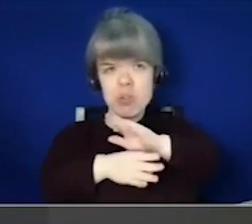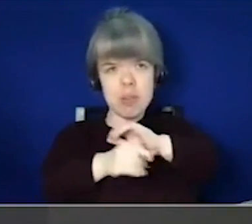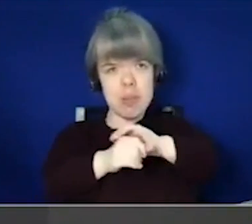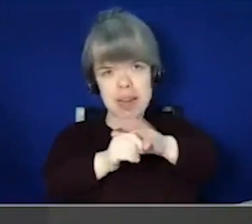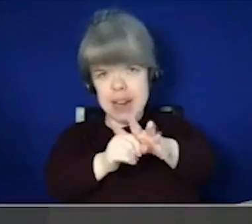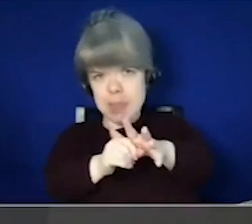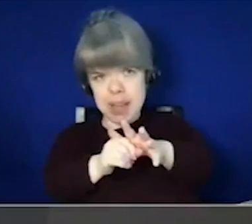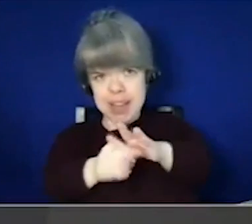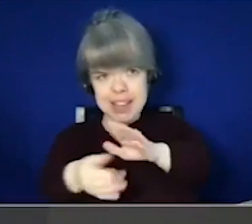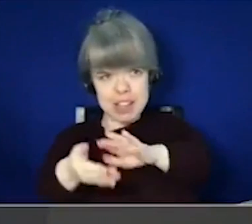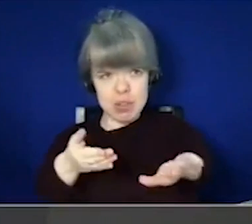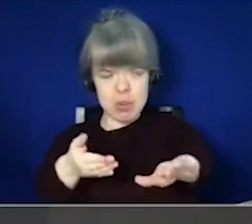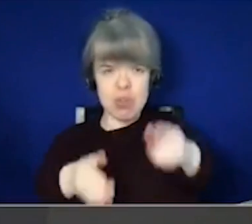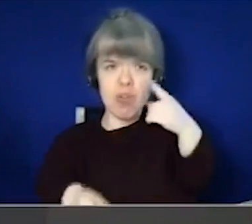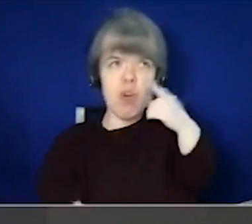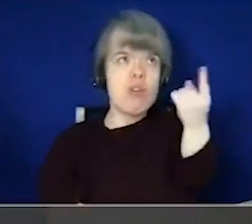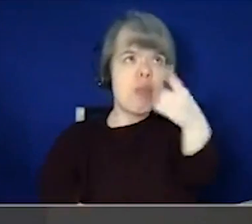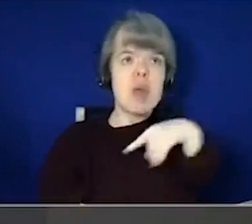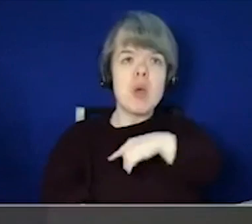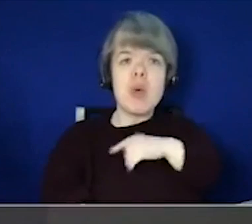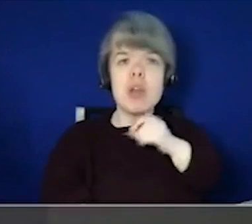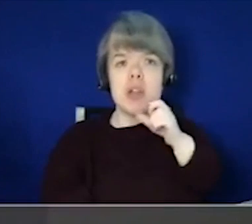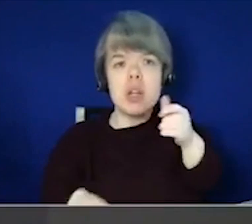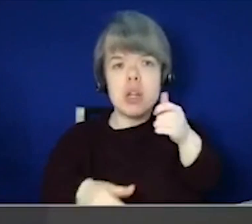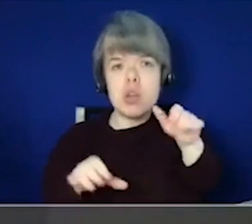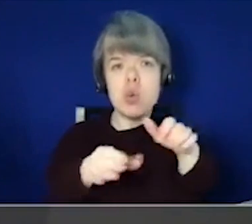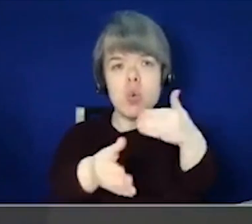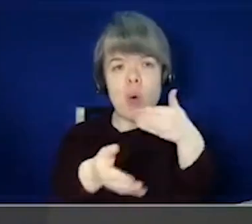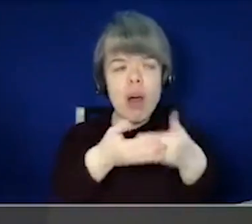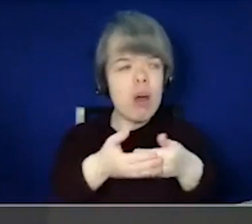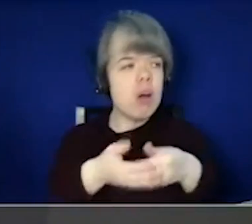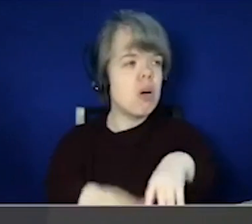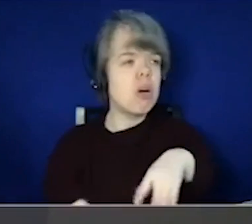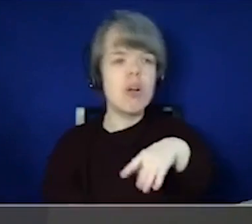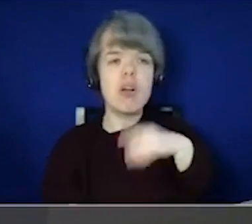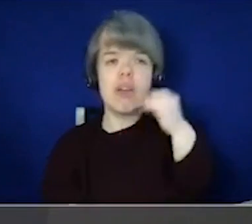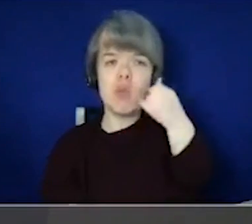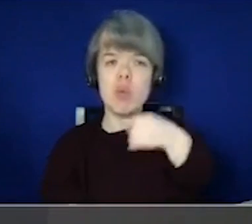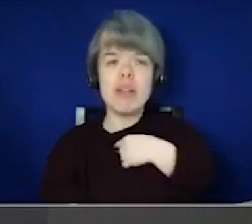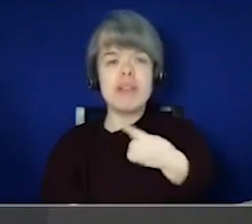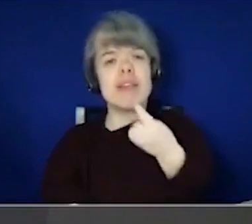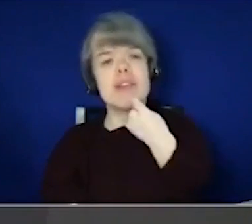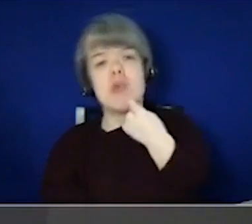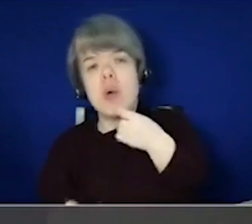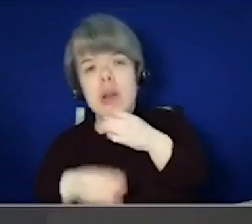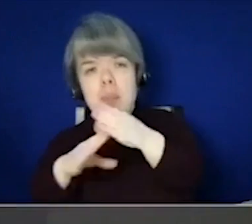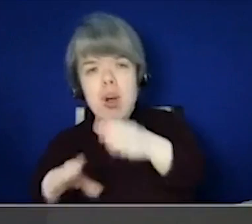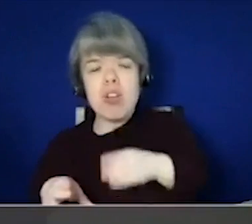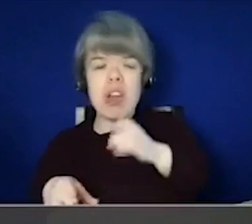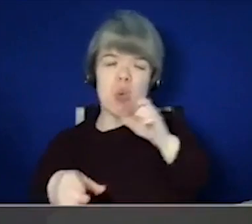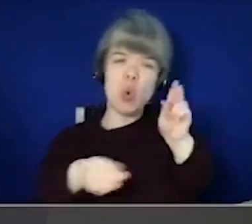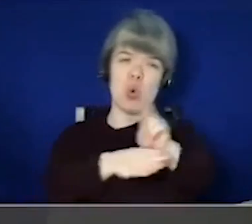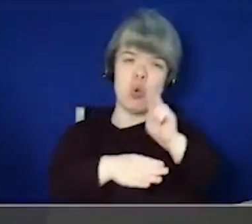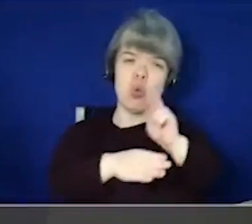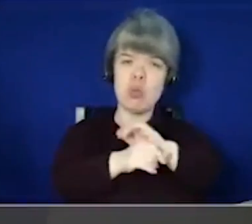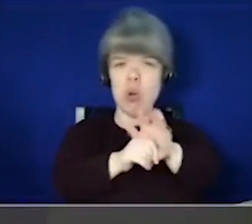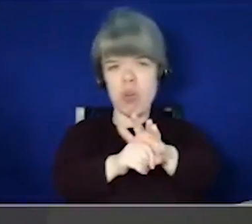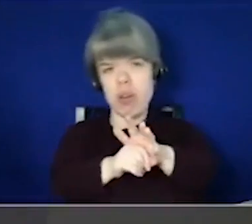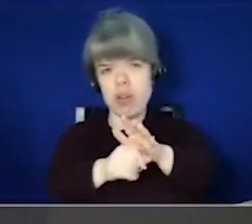it's hard for me to kind of sit here and not be very